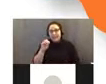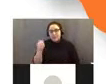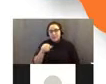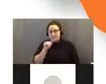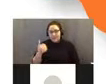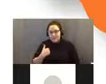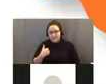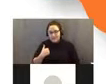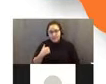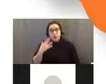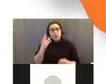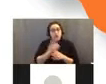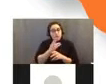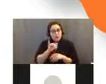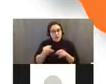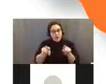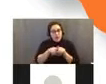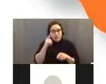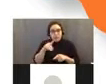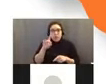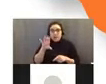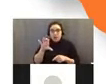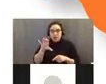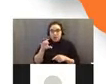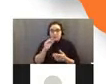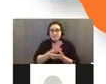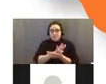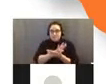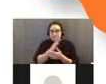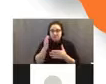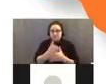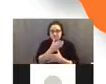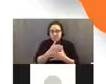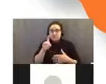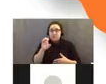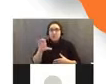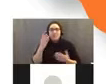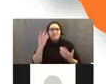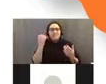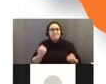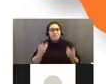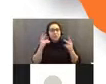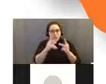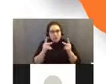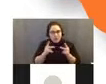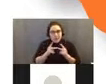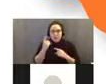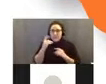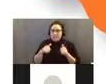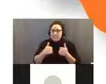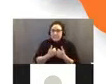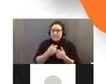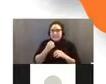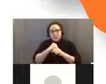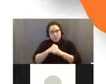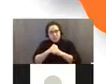for document sharing. And one of the challenges with that, as you know, in multiple locations, is it's not particularly secure, and it can make it a